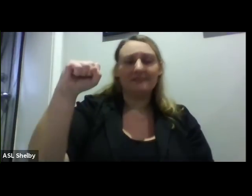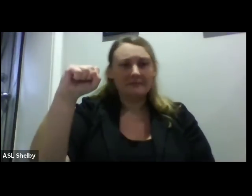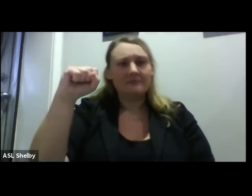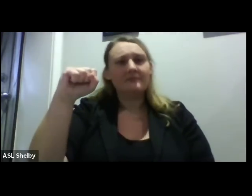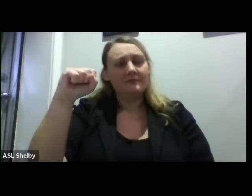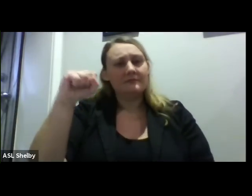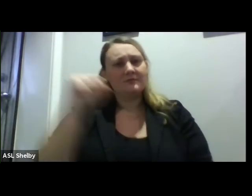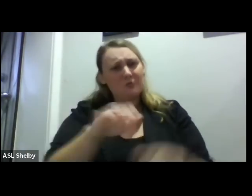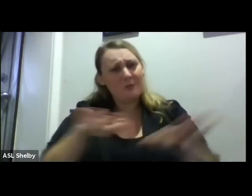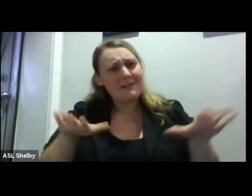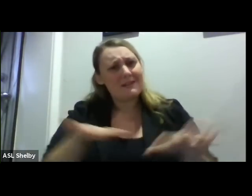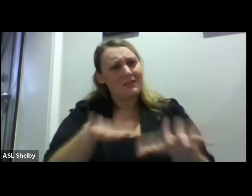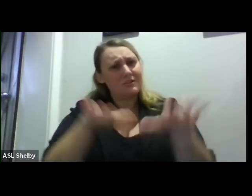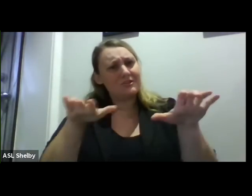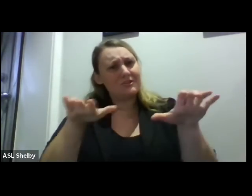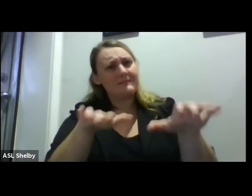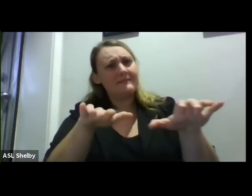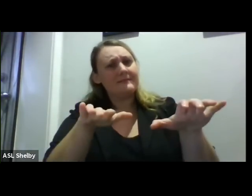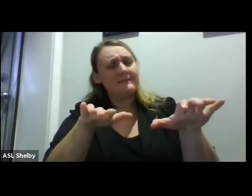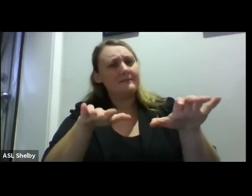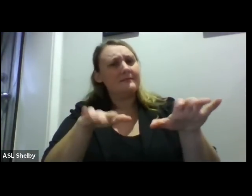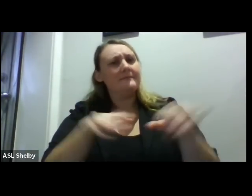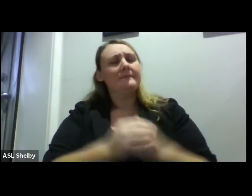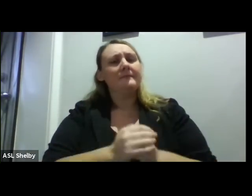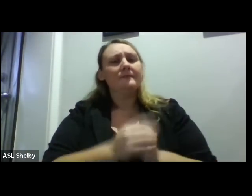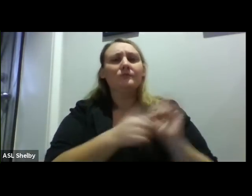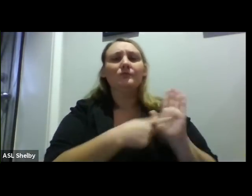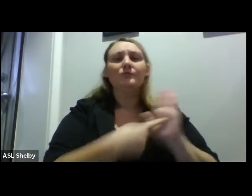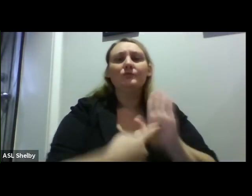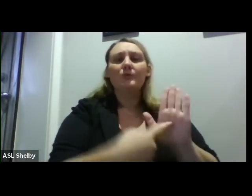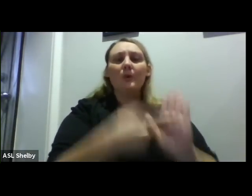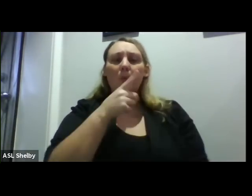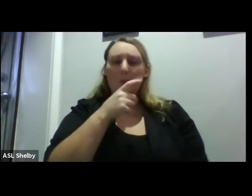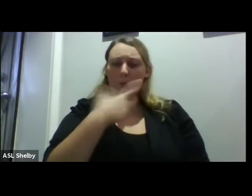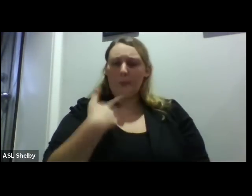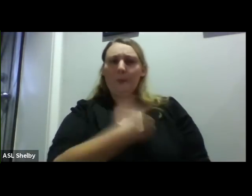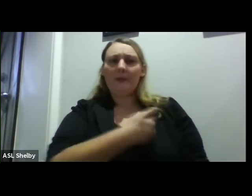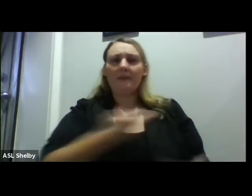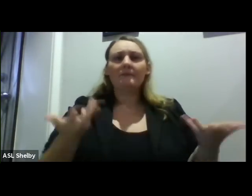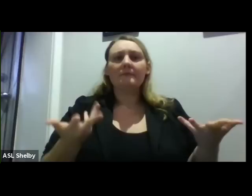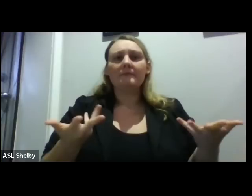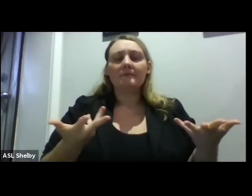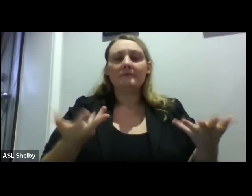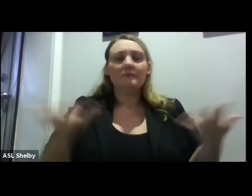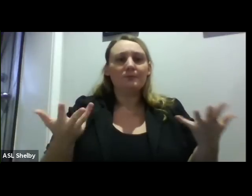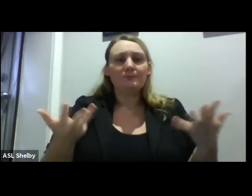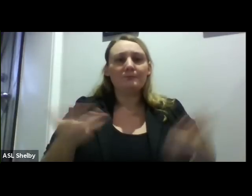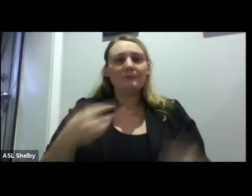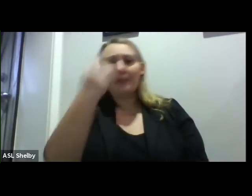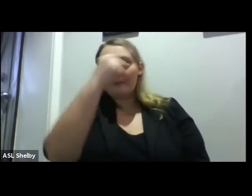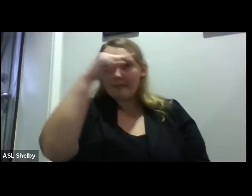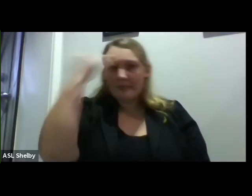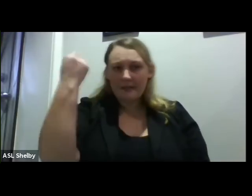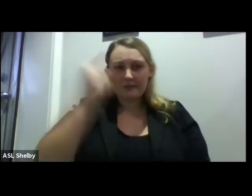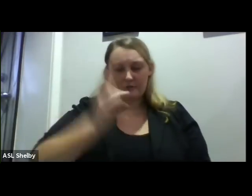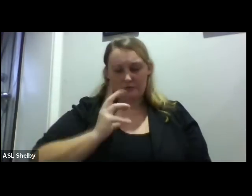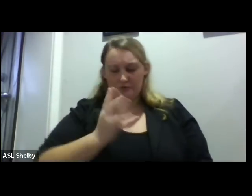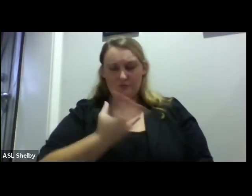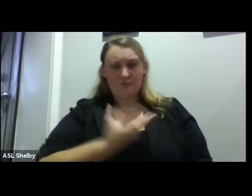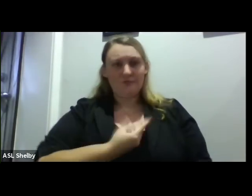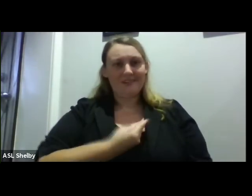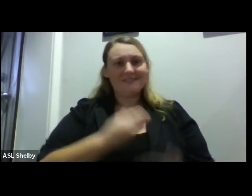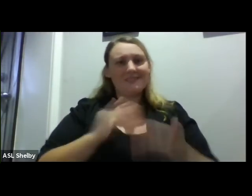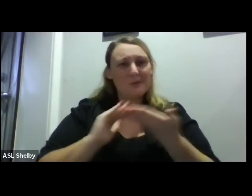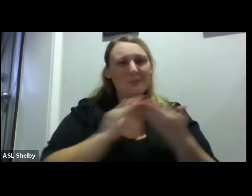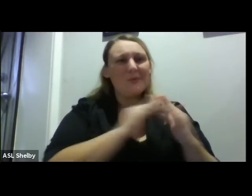actions for who we are. We are a Black trans community, and we deserve to